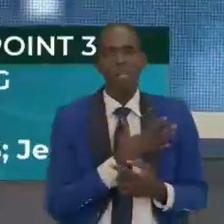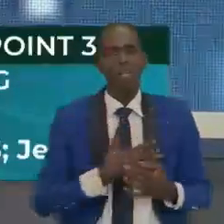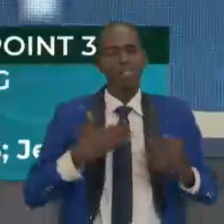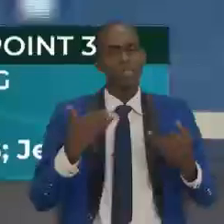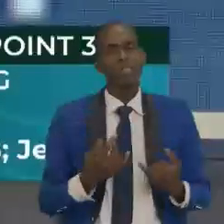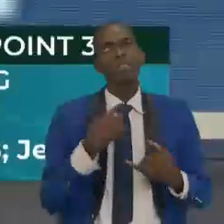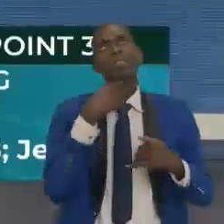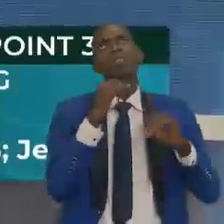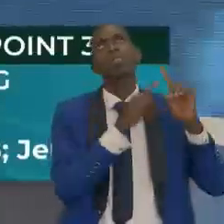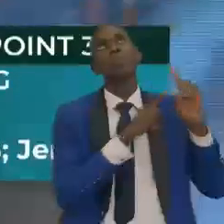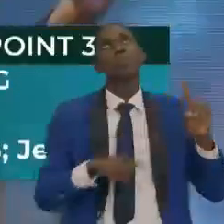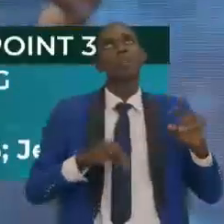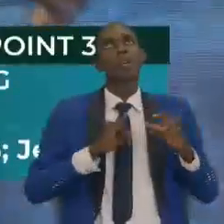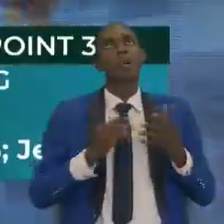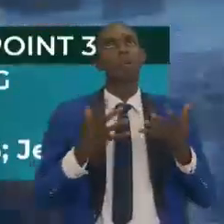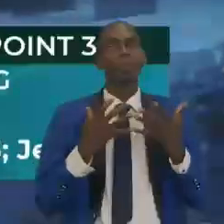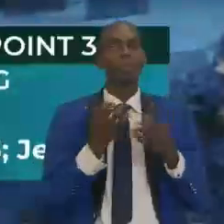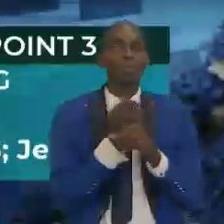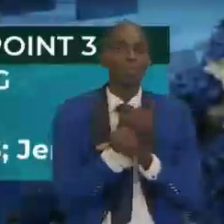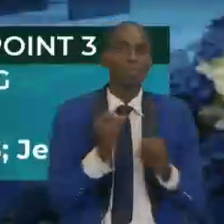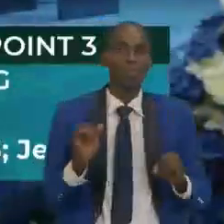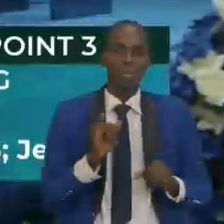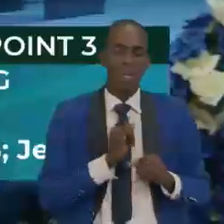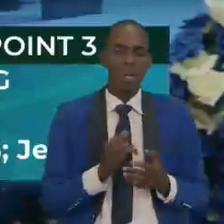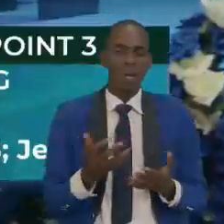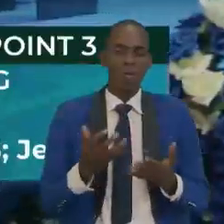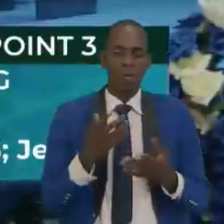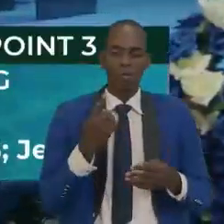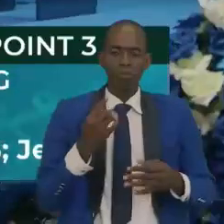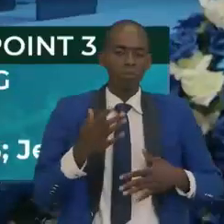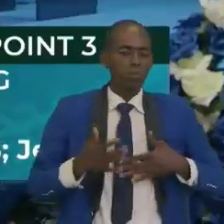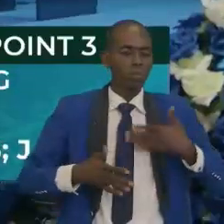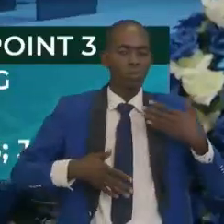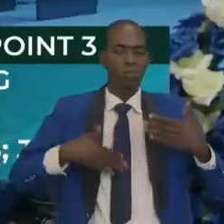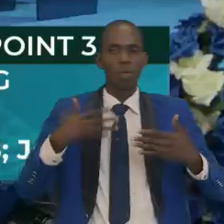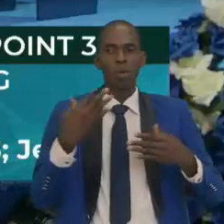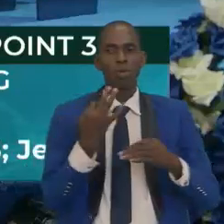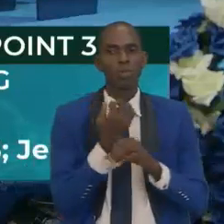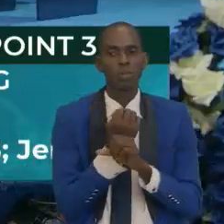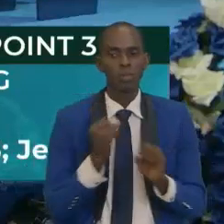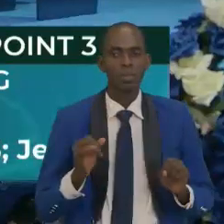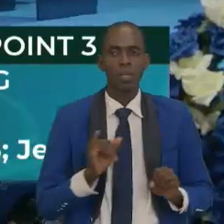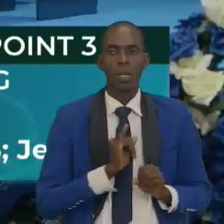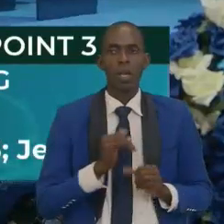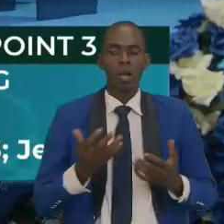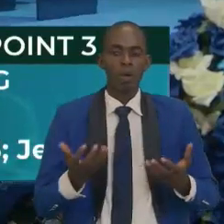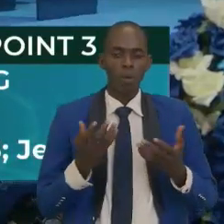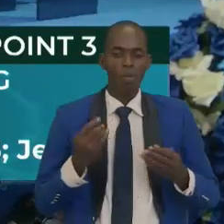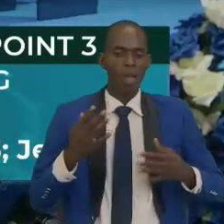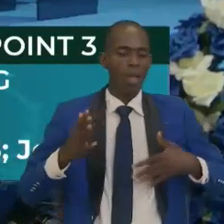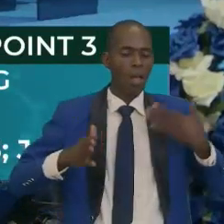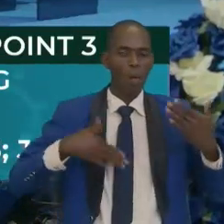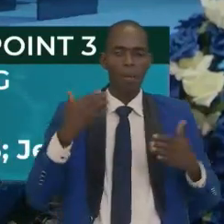salvation. I want the joy of salvation. I want the gladness and the happiness